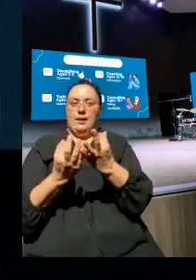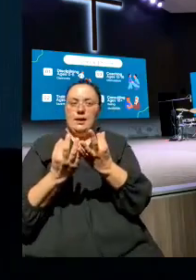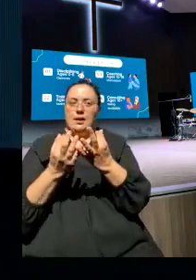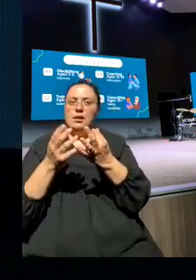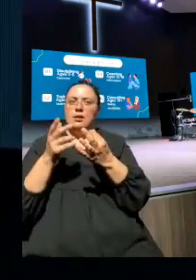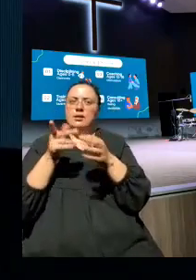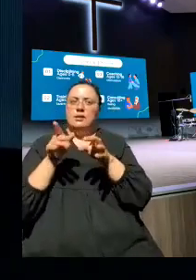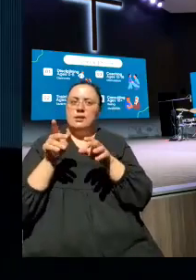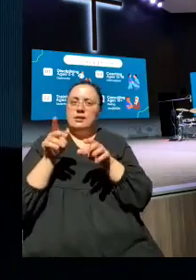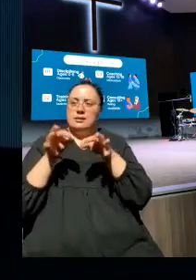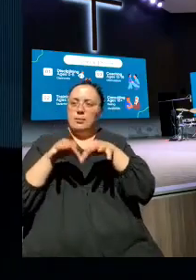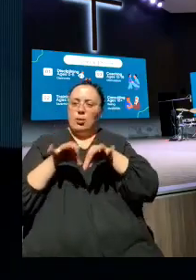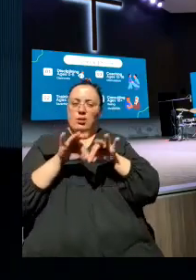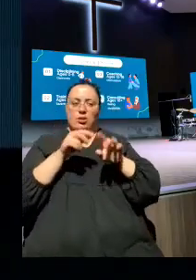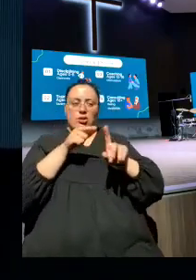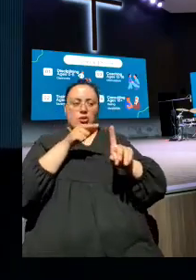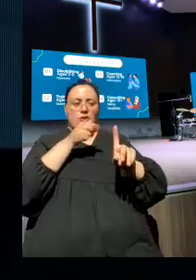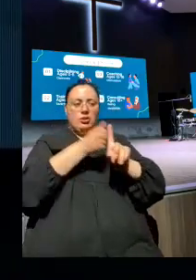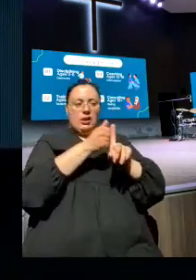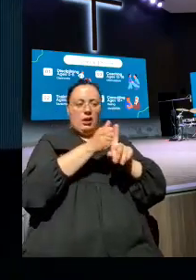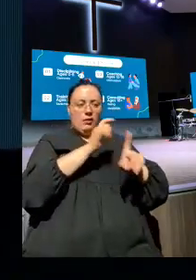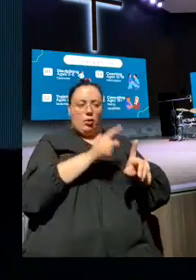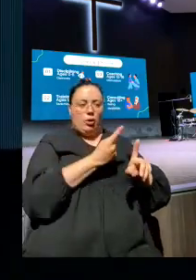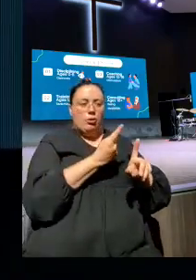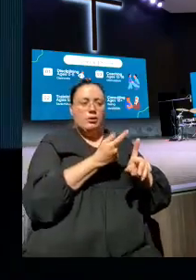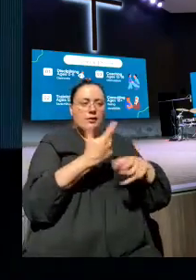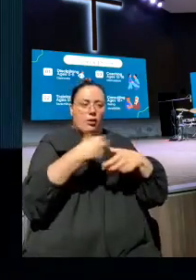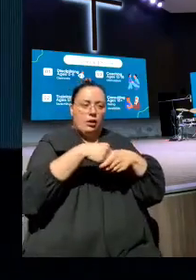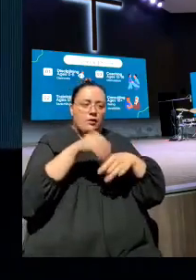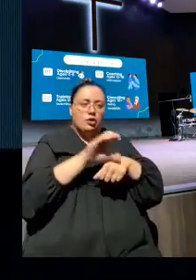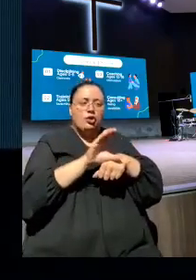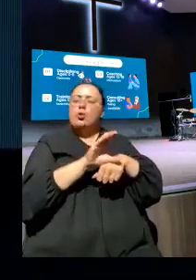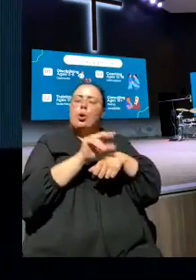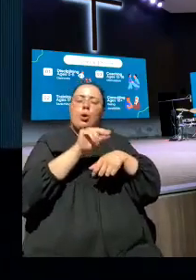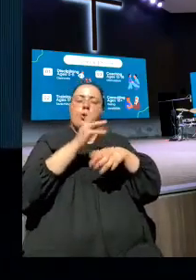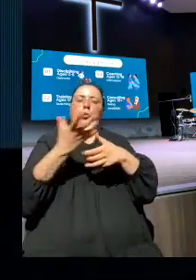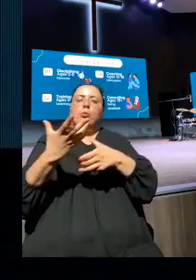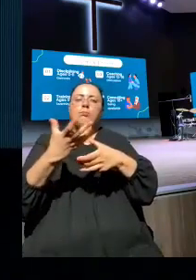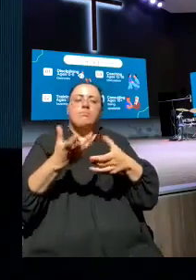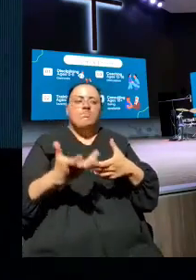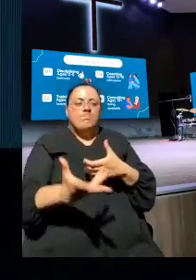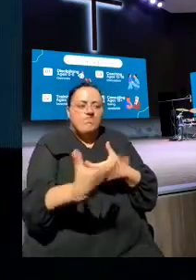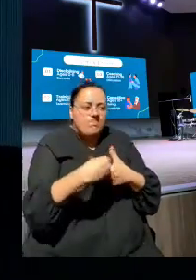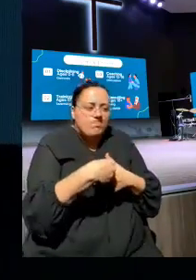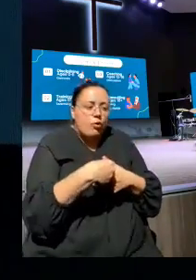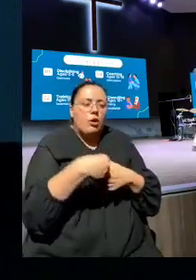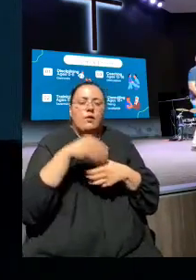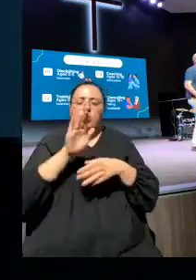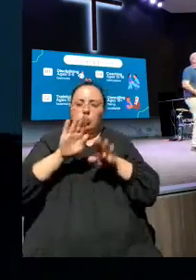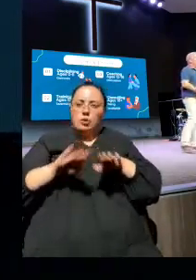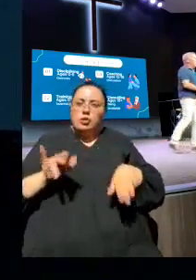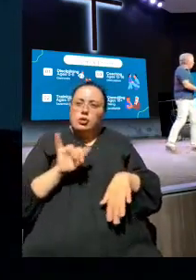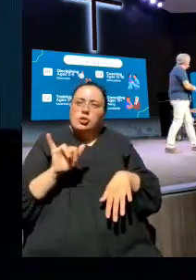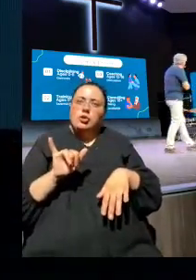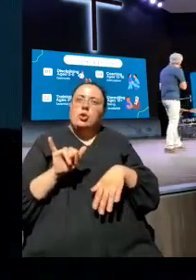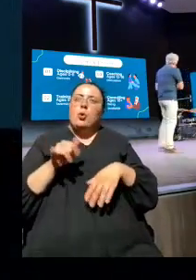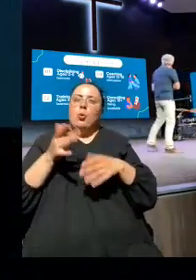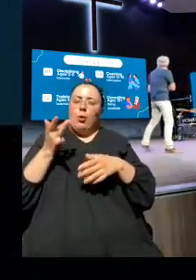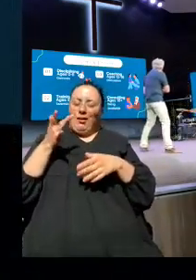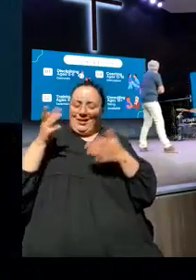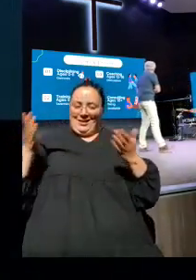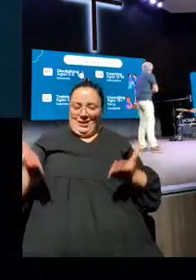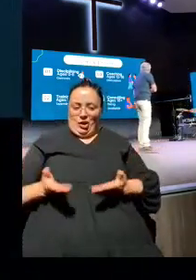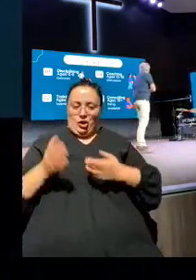expand the breadth of role models that you have for your children. And as they become